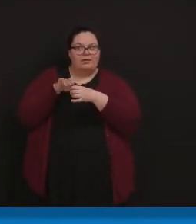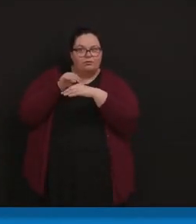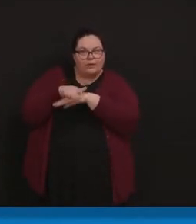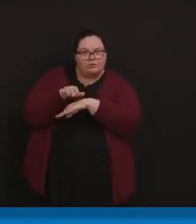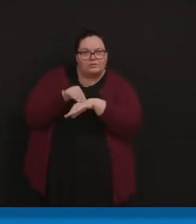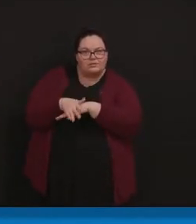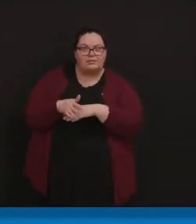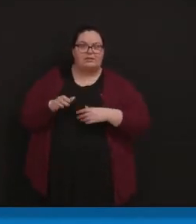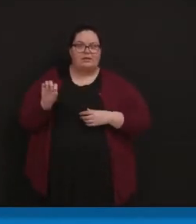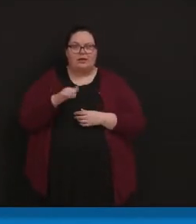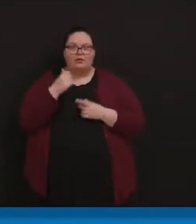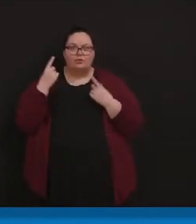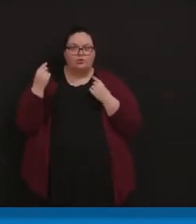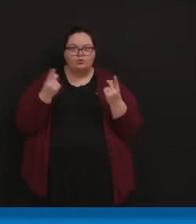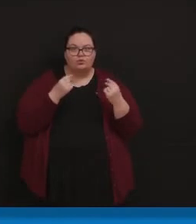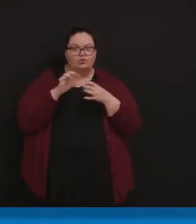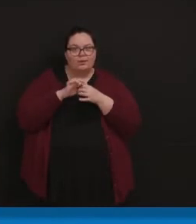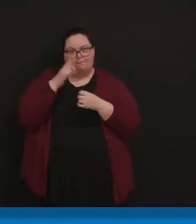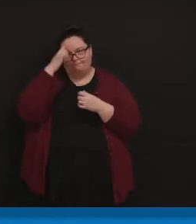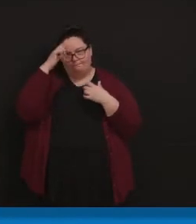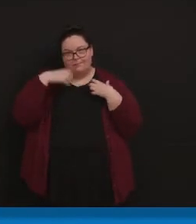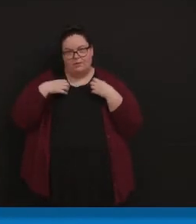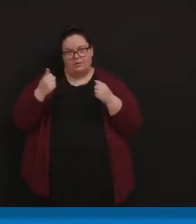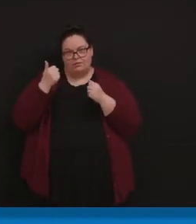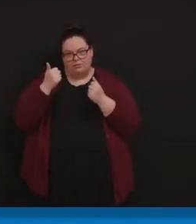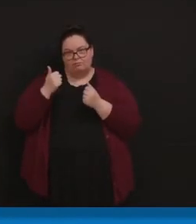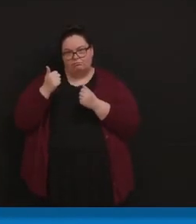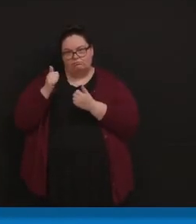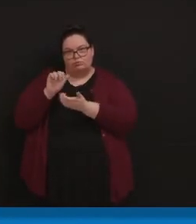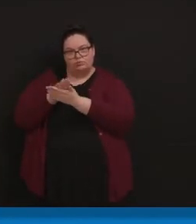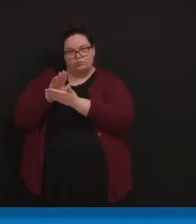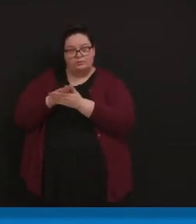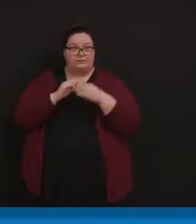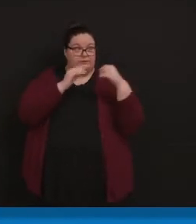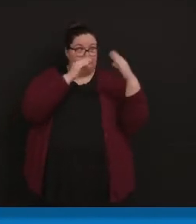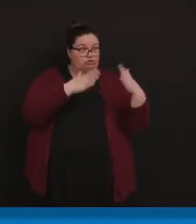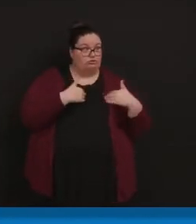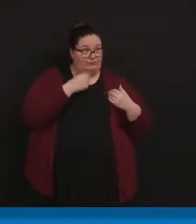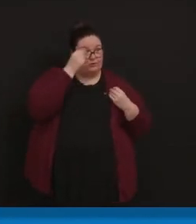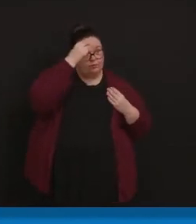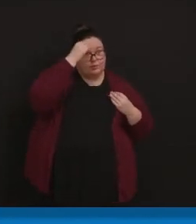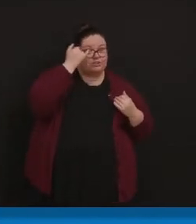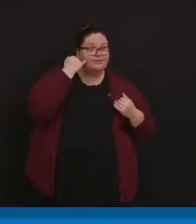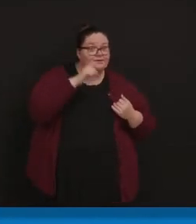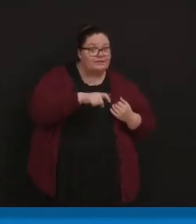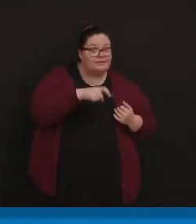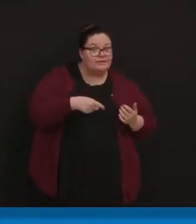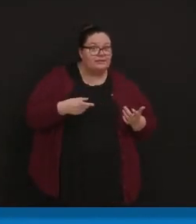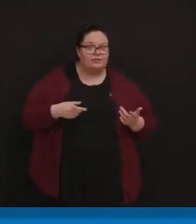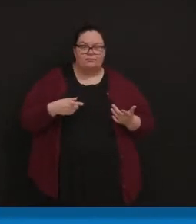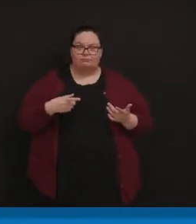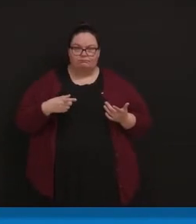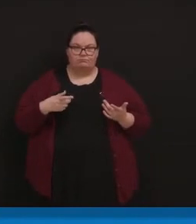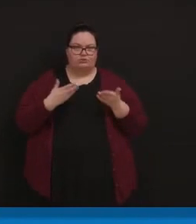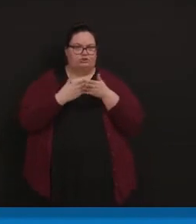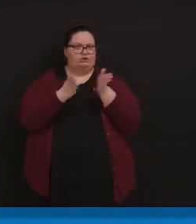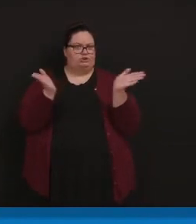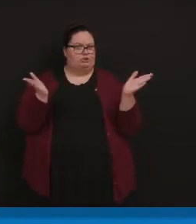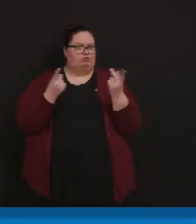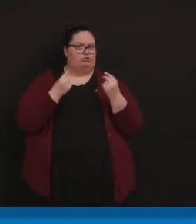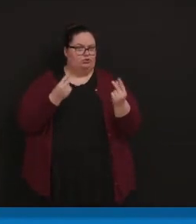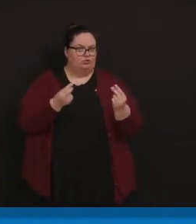counseling and other tasks related to mental health in the schools, making sure teachers have additional information as well. And this is all part of a general